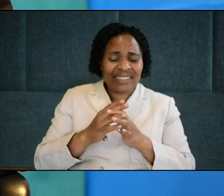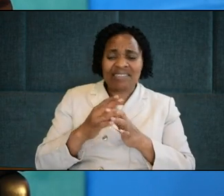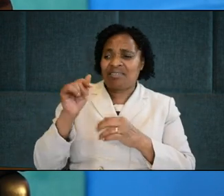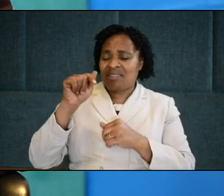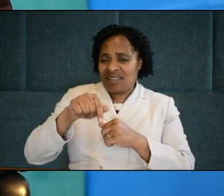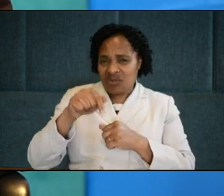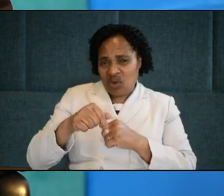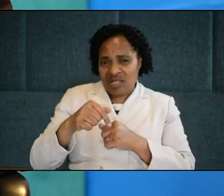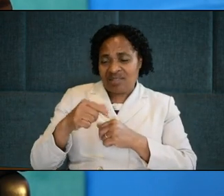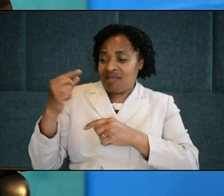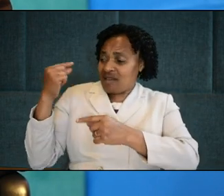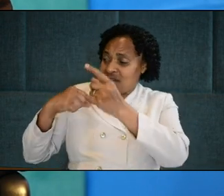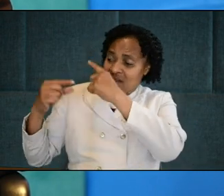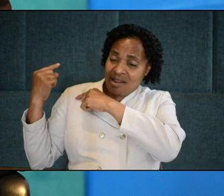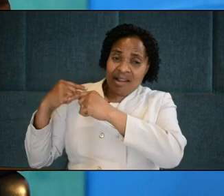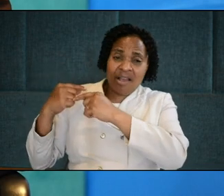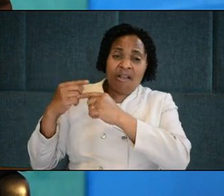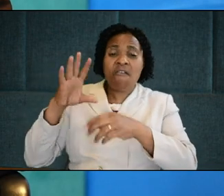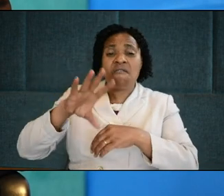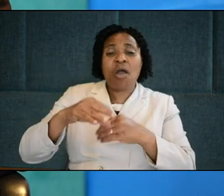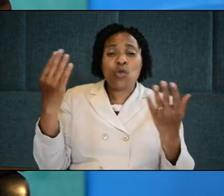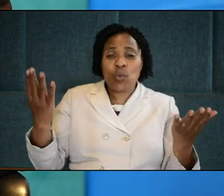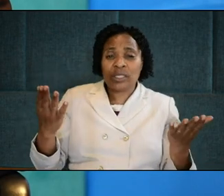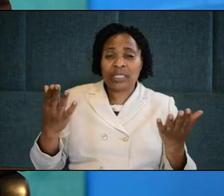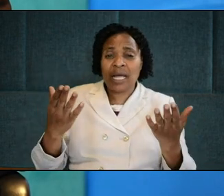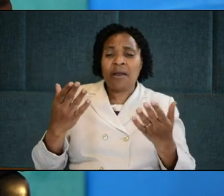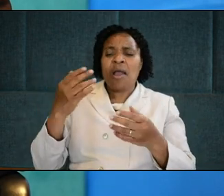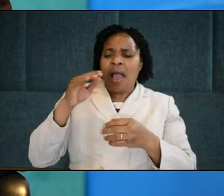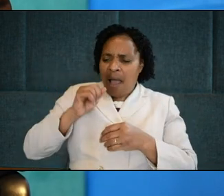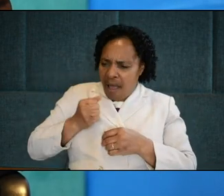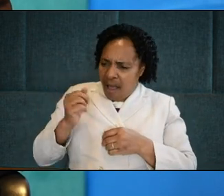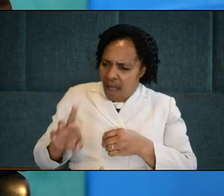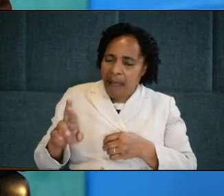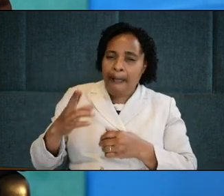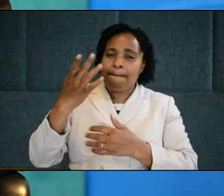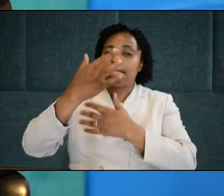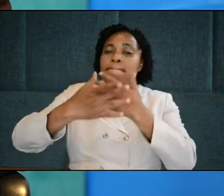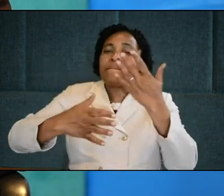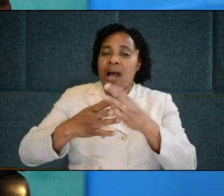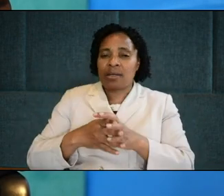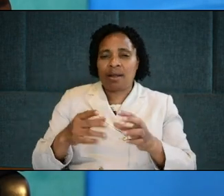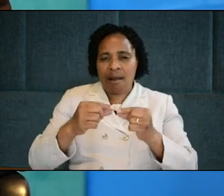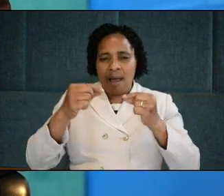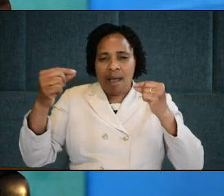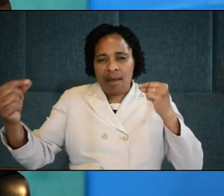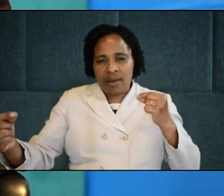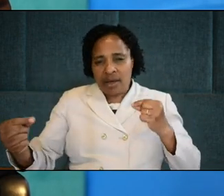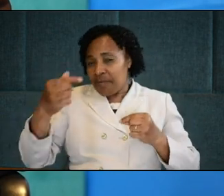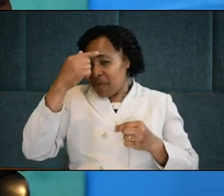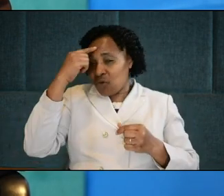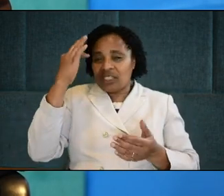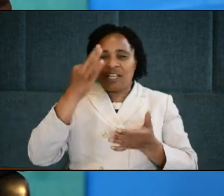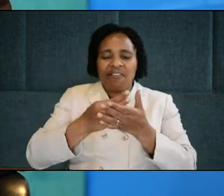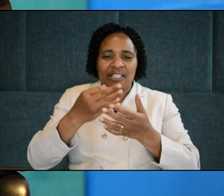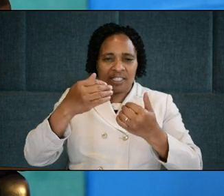still found from her bloodline. And this is all because of the faith she had in God's